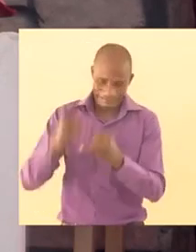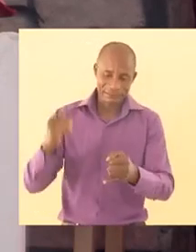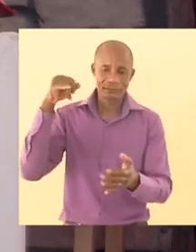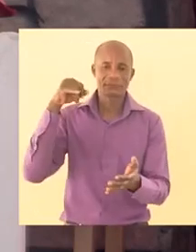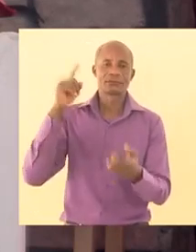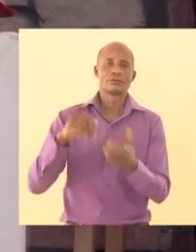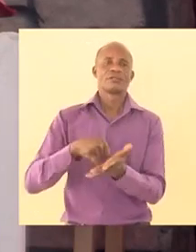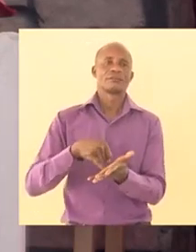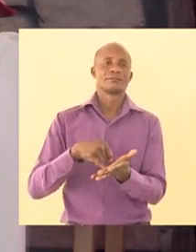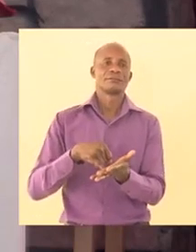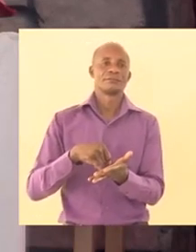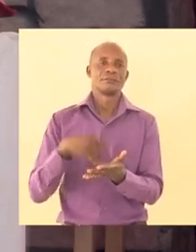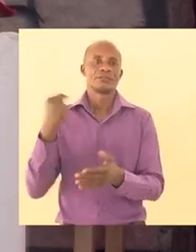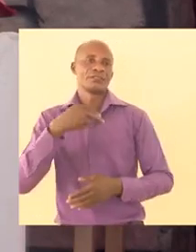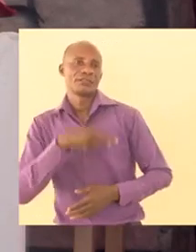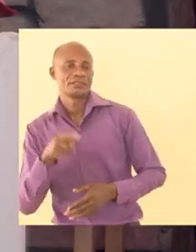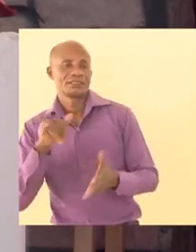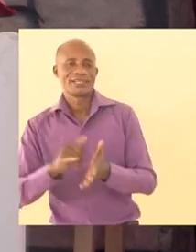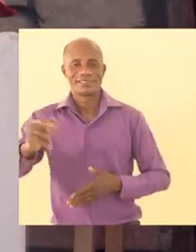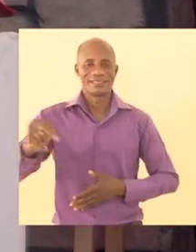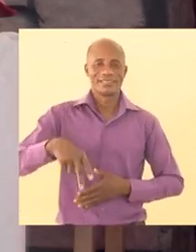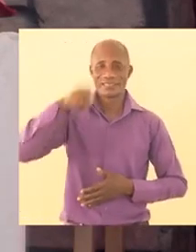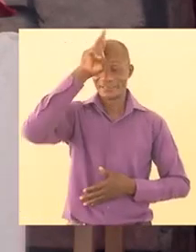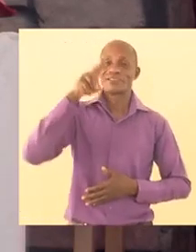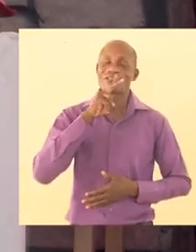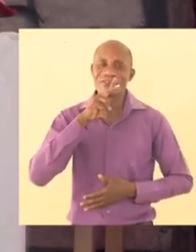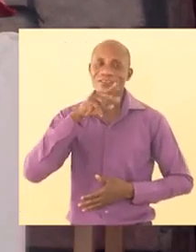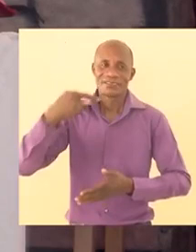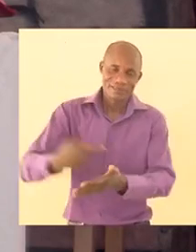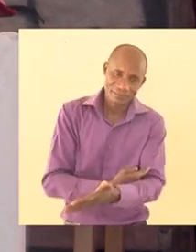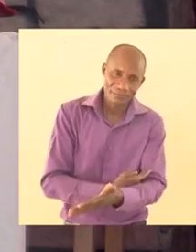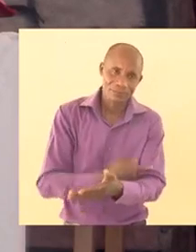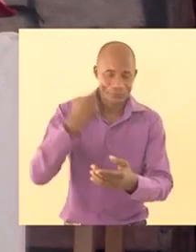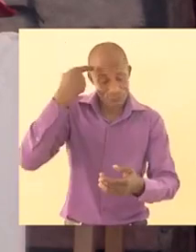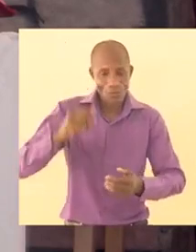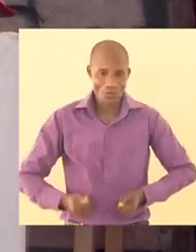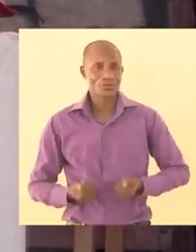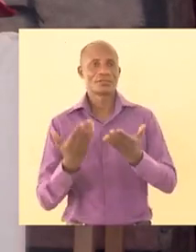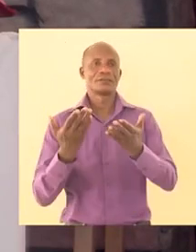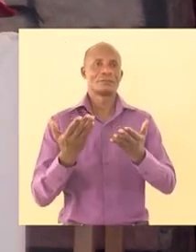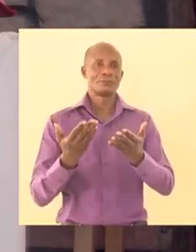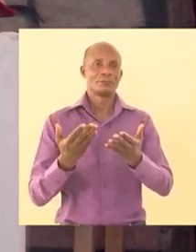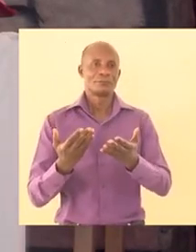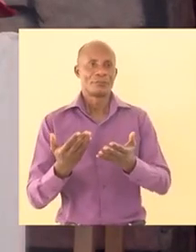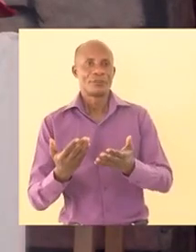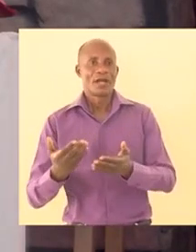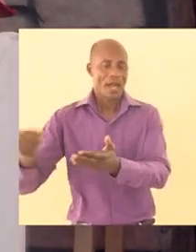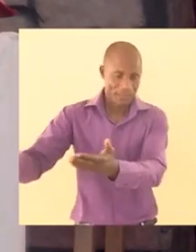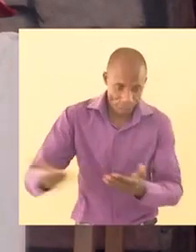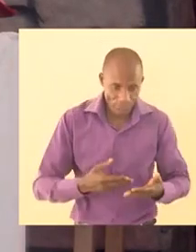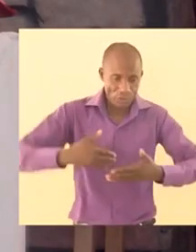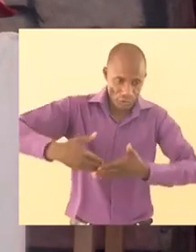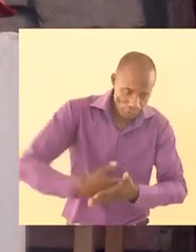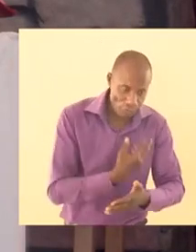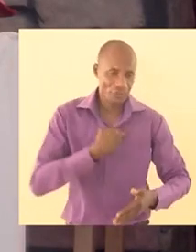religion. The religion that needed goats and pigeons and rams for sacrifice. And installing a new religion that